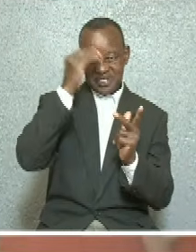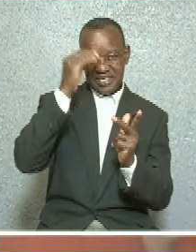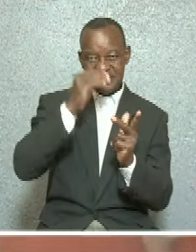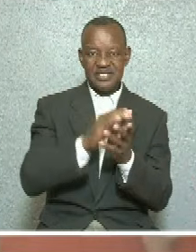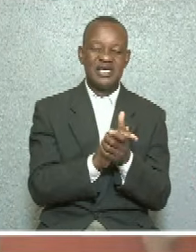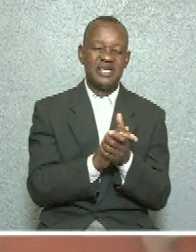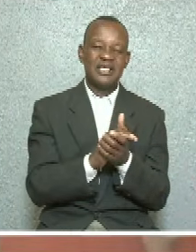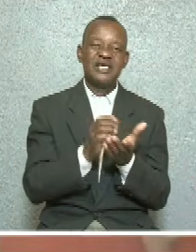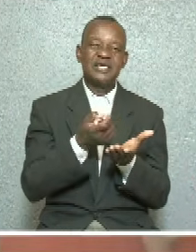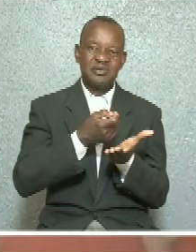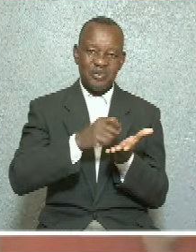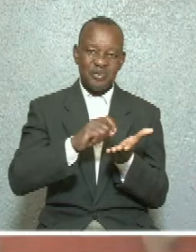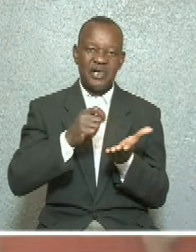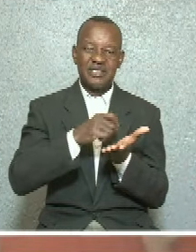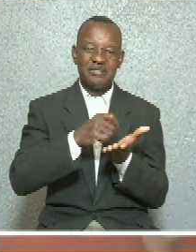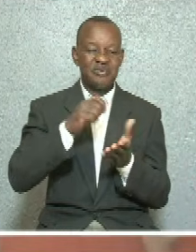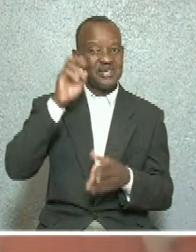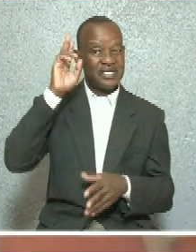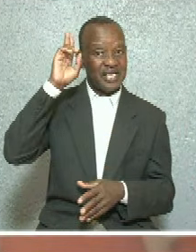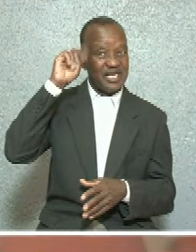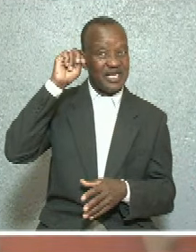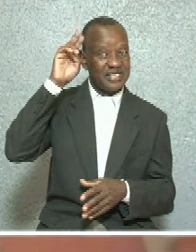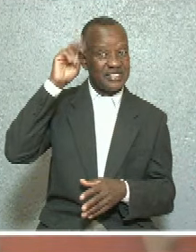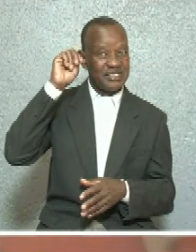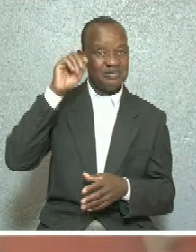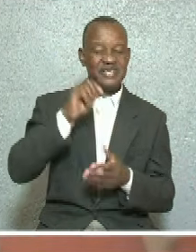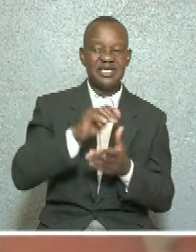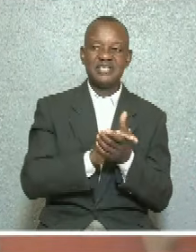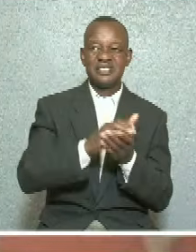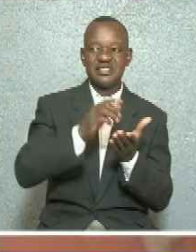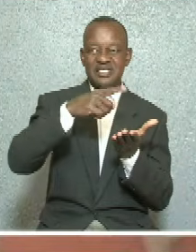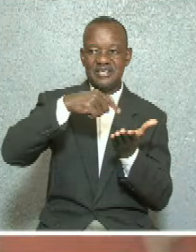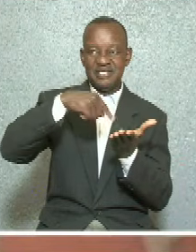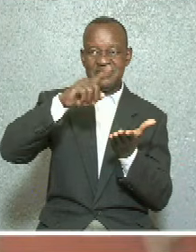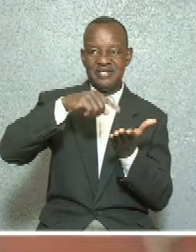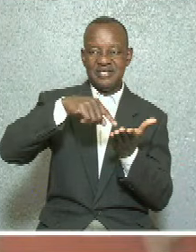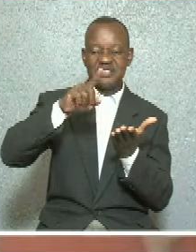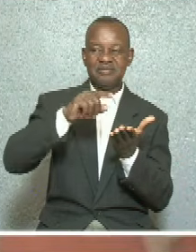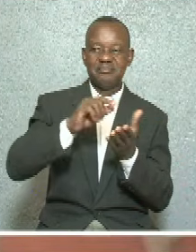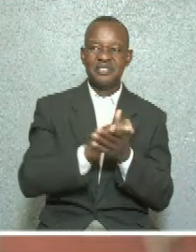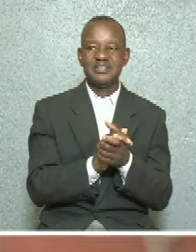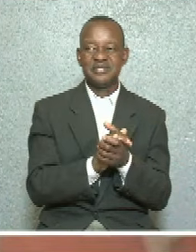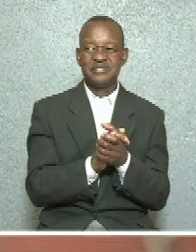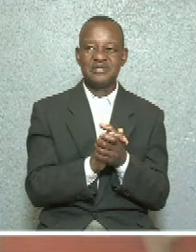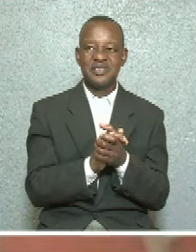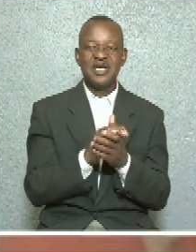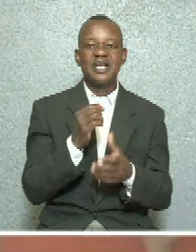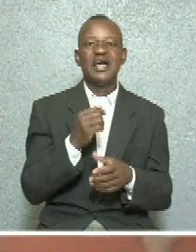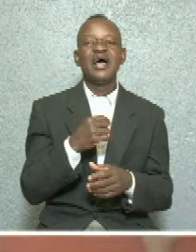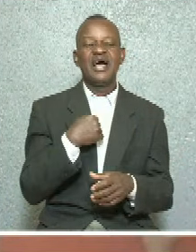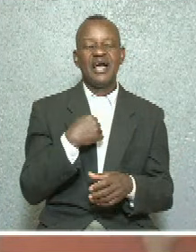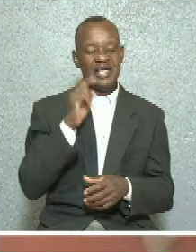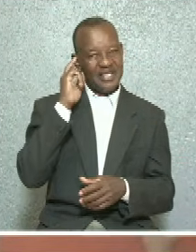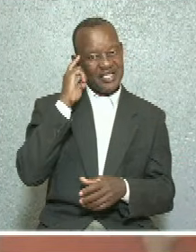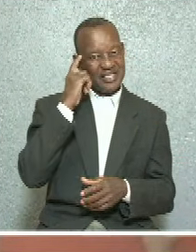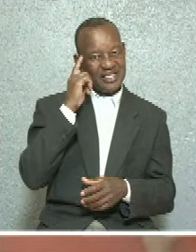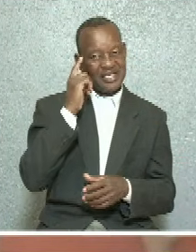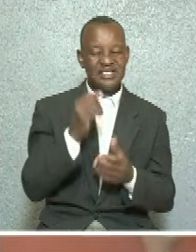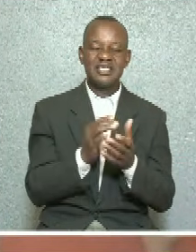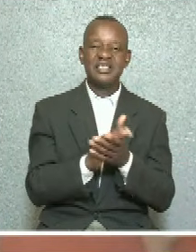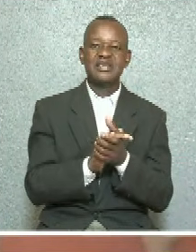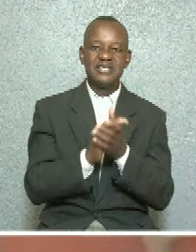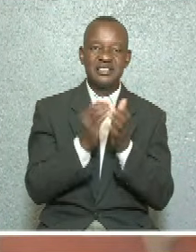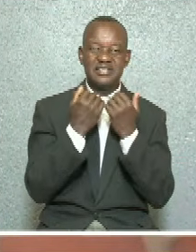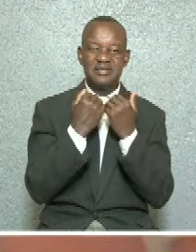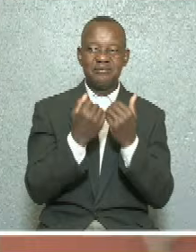of them passed, I think I answered something, or curiosity was understood. Curiosity was satisfied. And